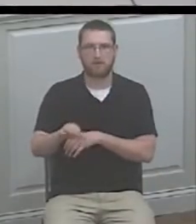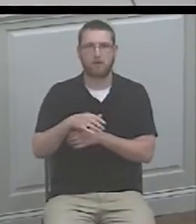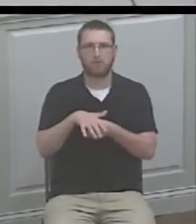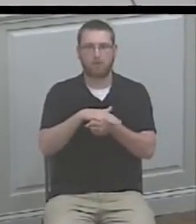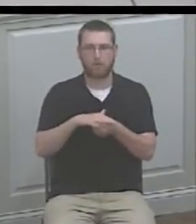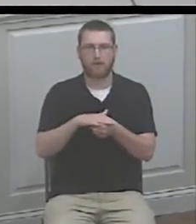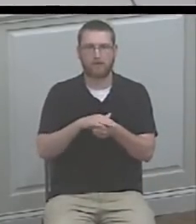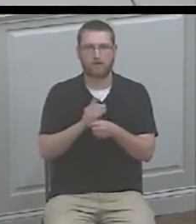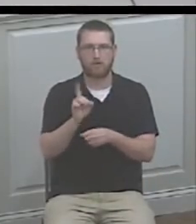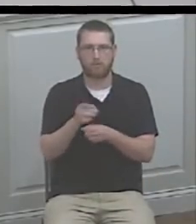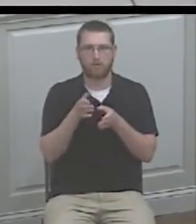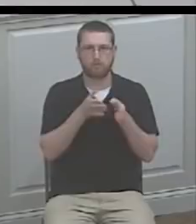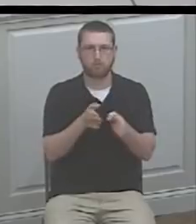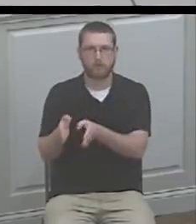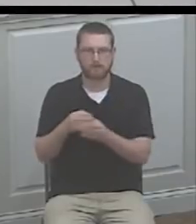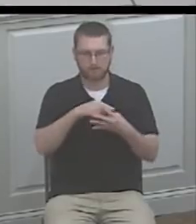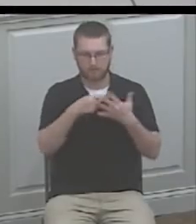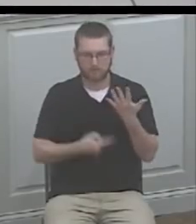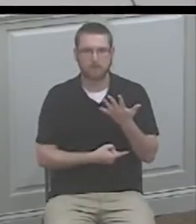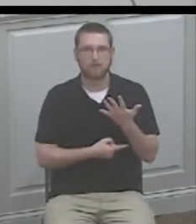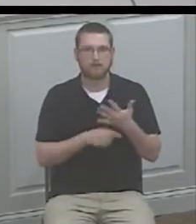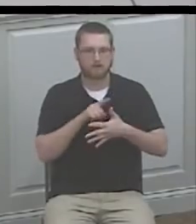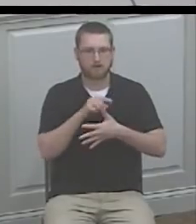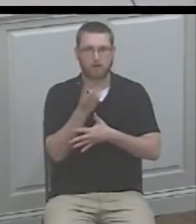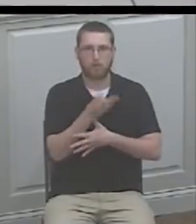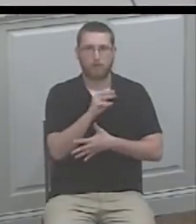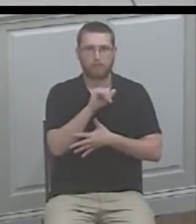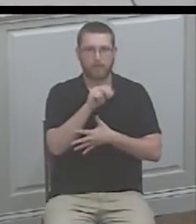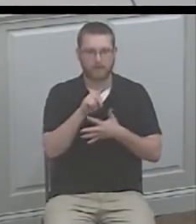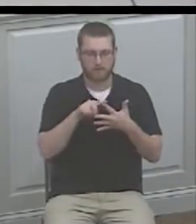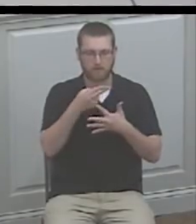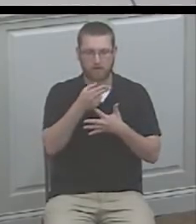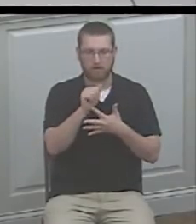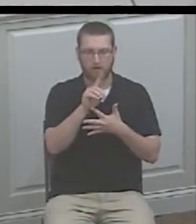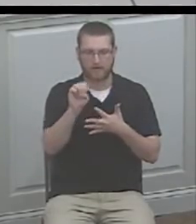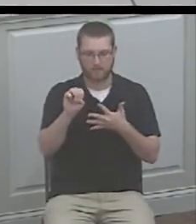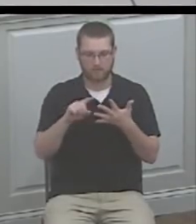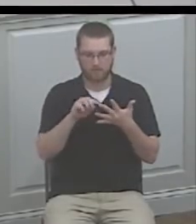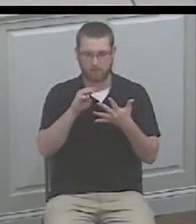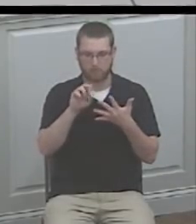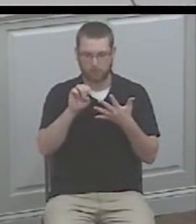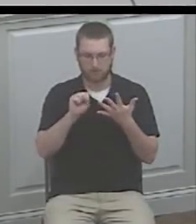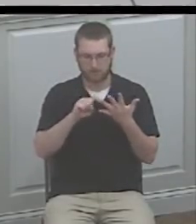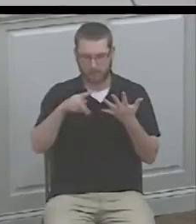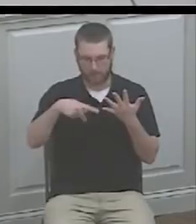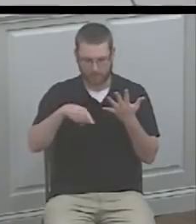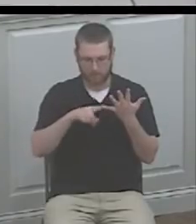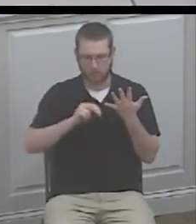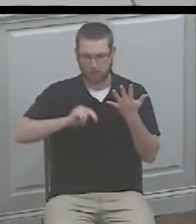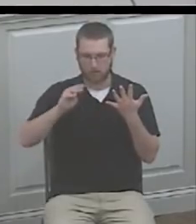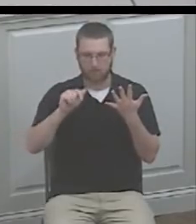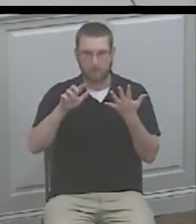located generally along the following streets in Danville, Kentucky: West Main, Harding, Moores, Paraville, North